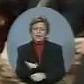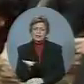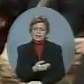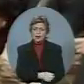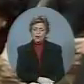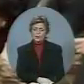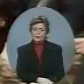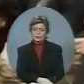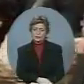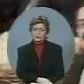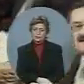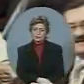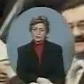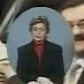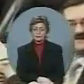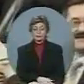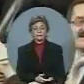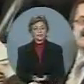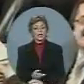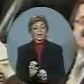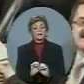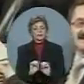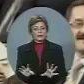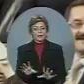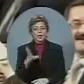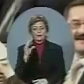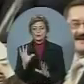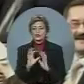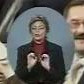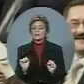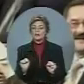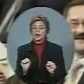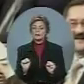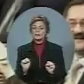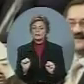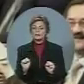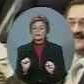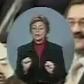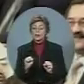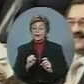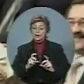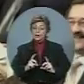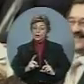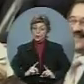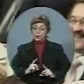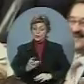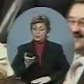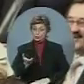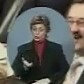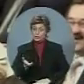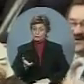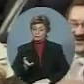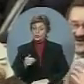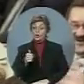Well, what's clear, Mr. Speaker, is that the honourable member certainly has a plan to audition for a new role.